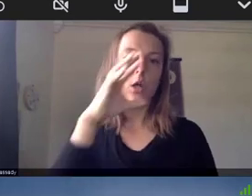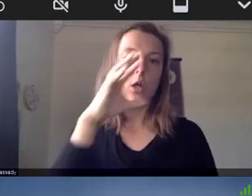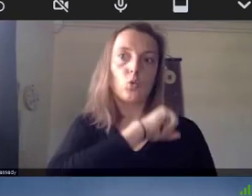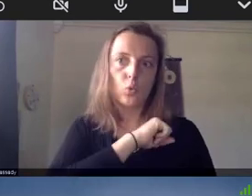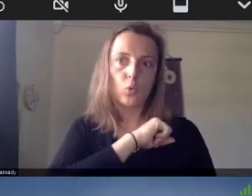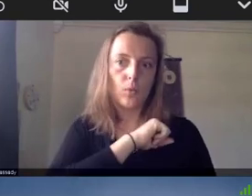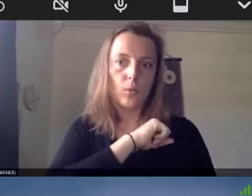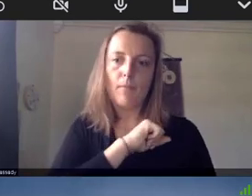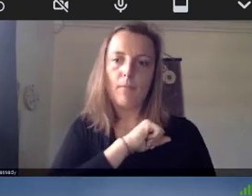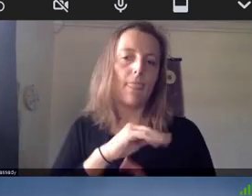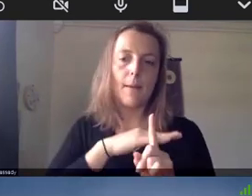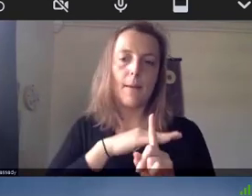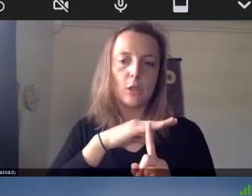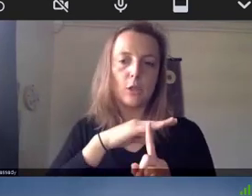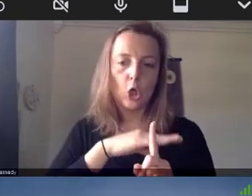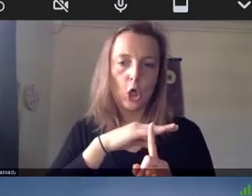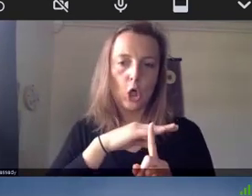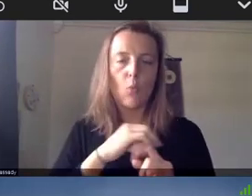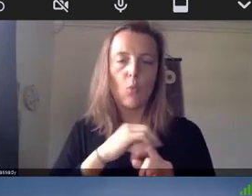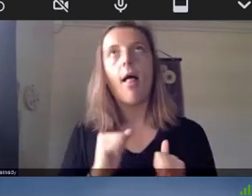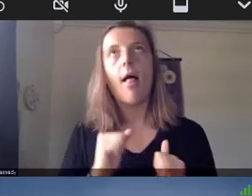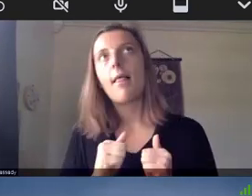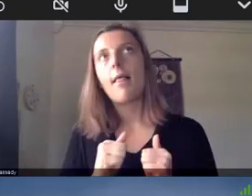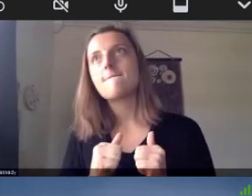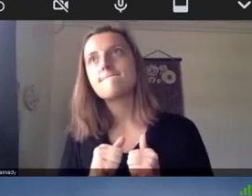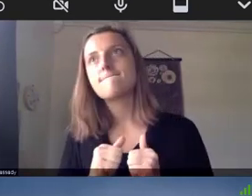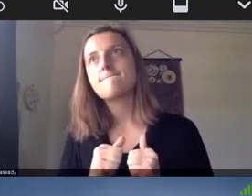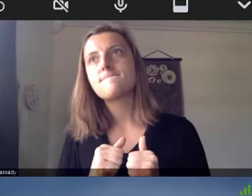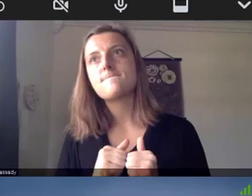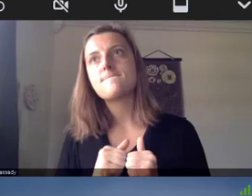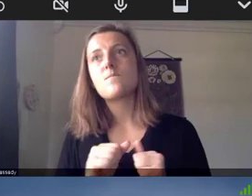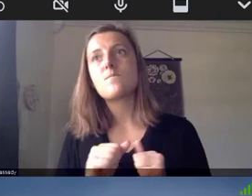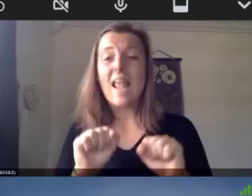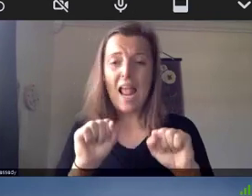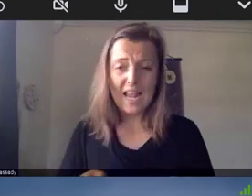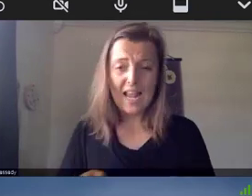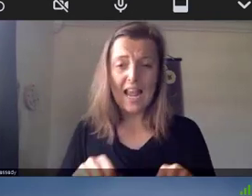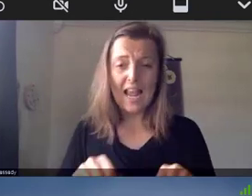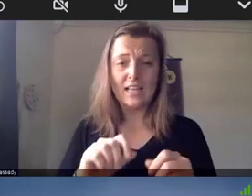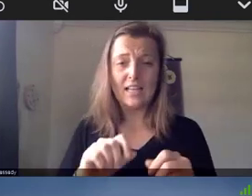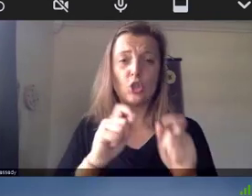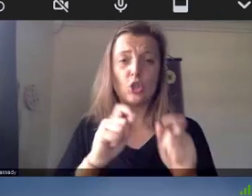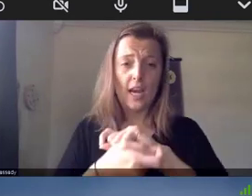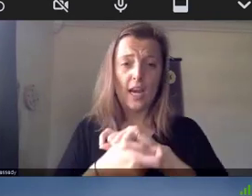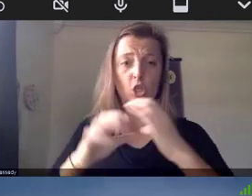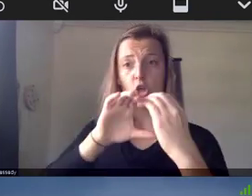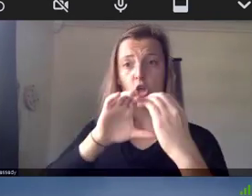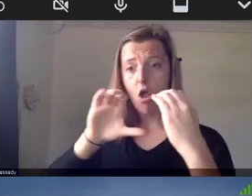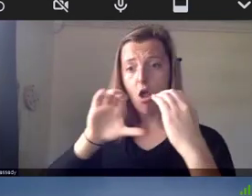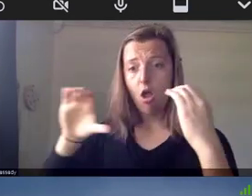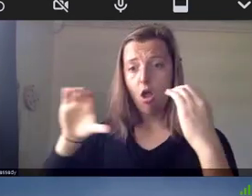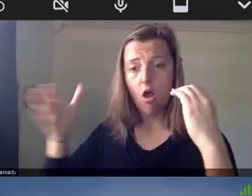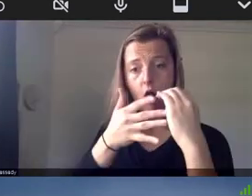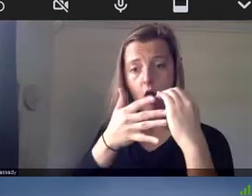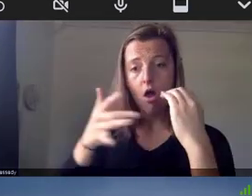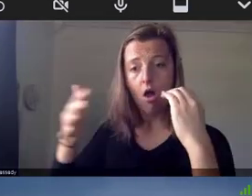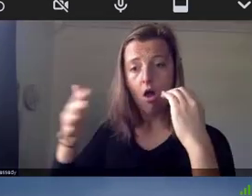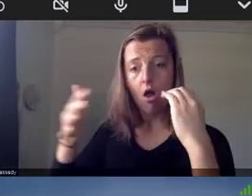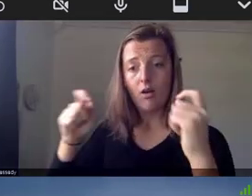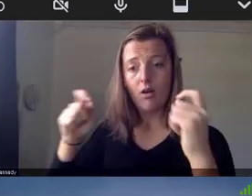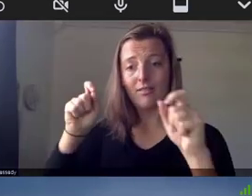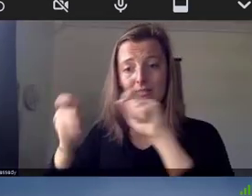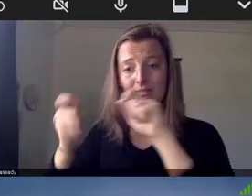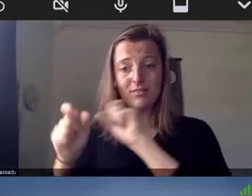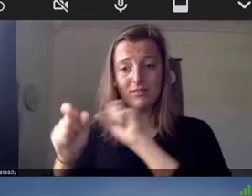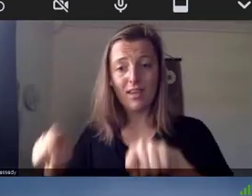well, I guess it can change along the tube, right? But I don't think we're using fins to calculate that. So I don't